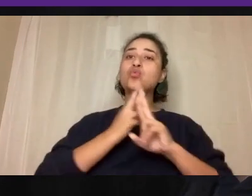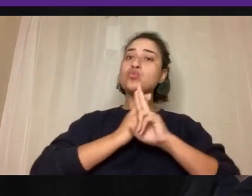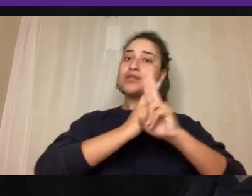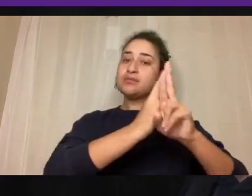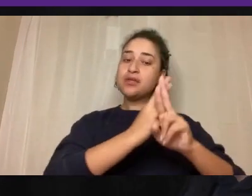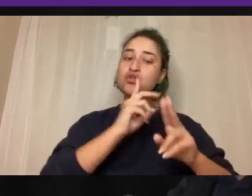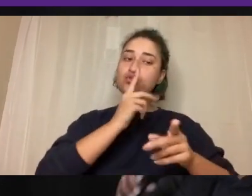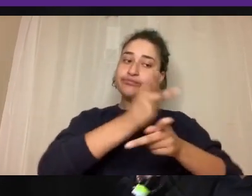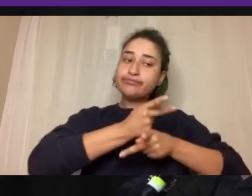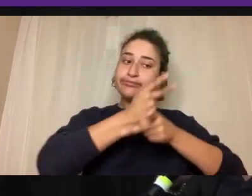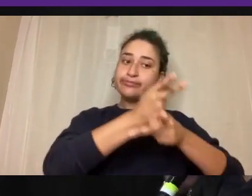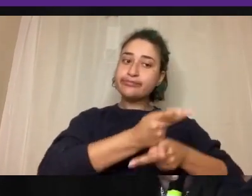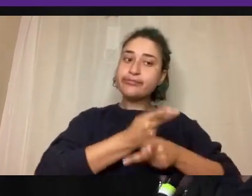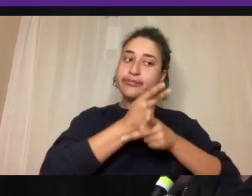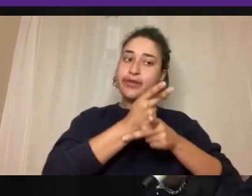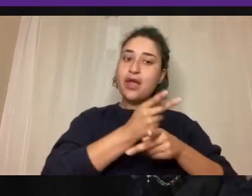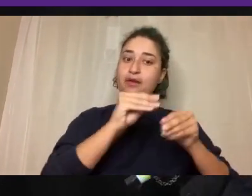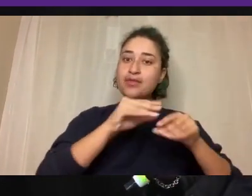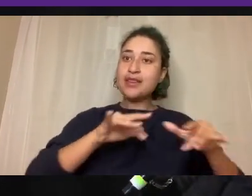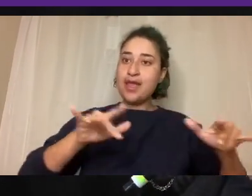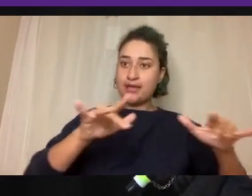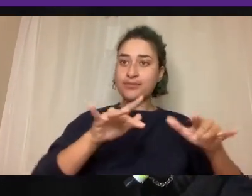with.